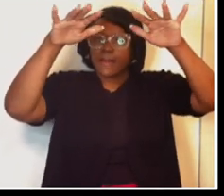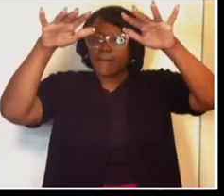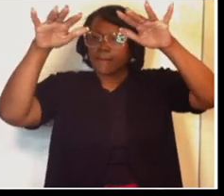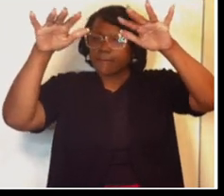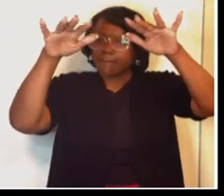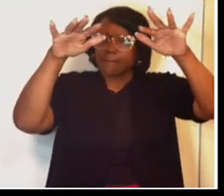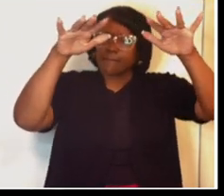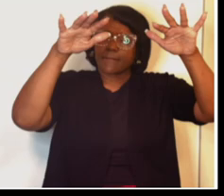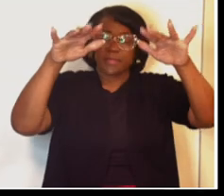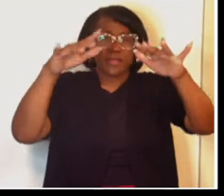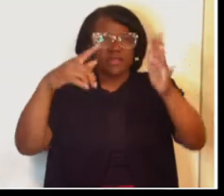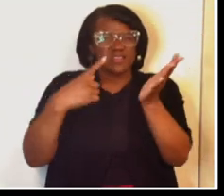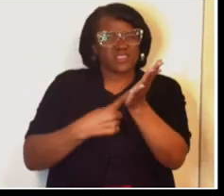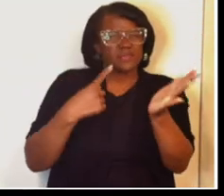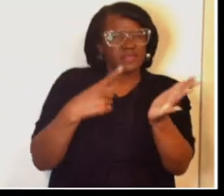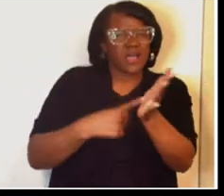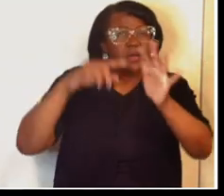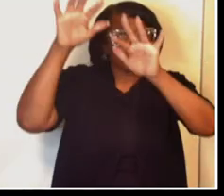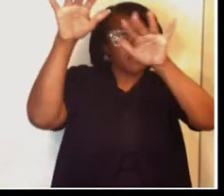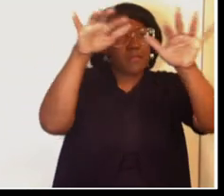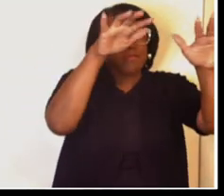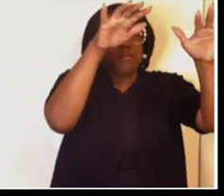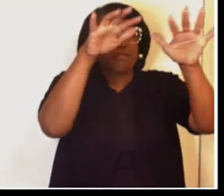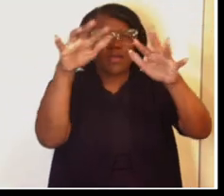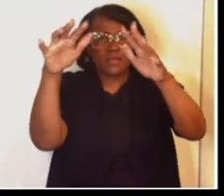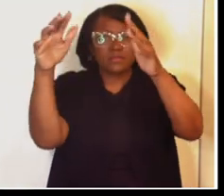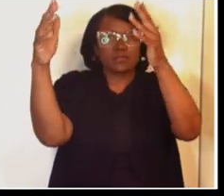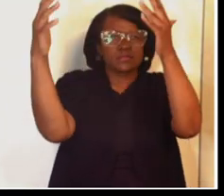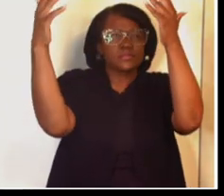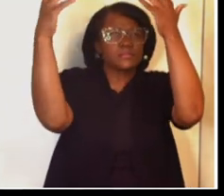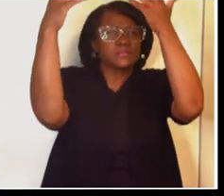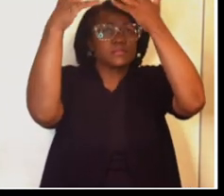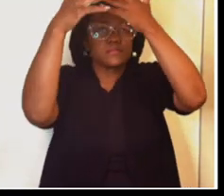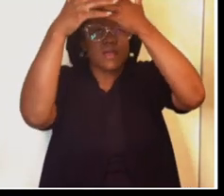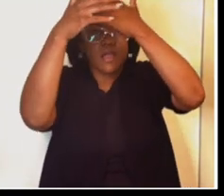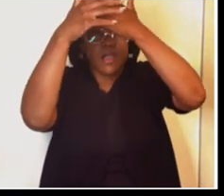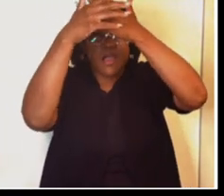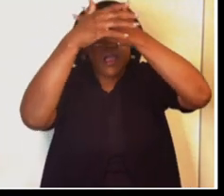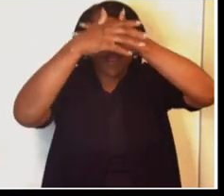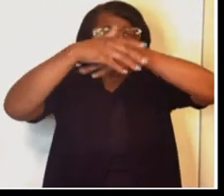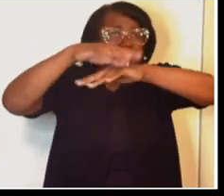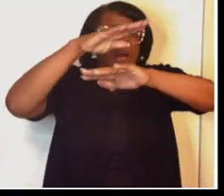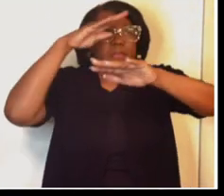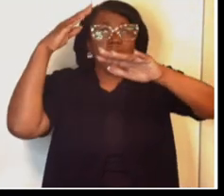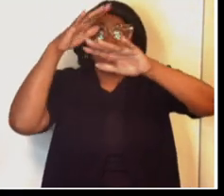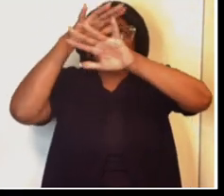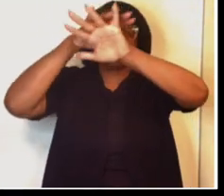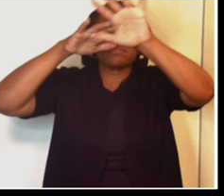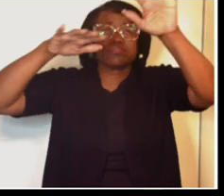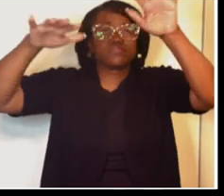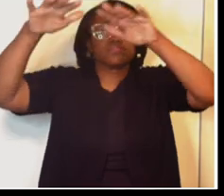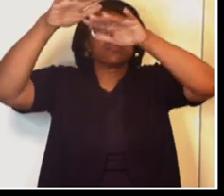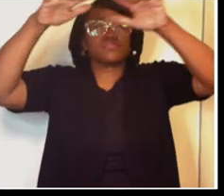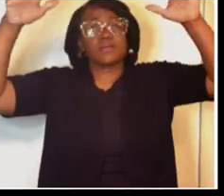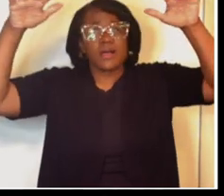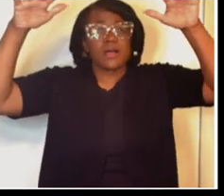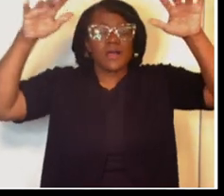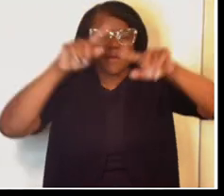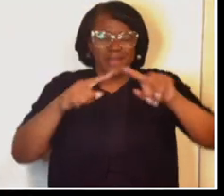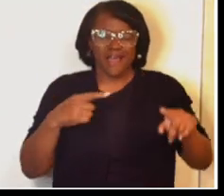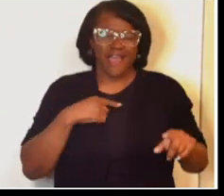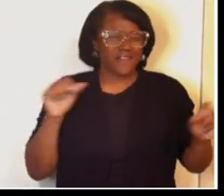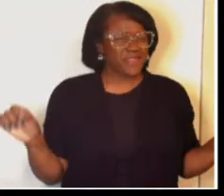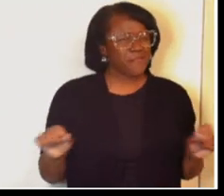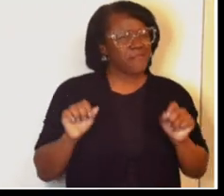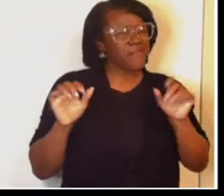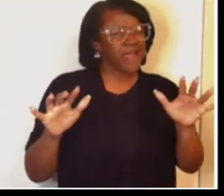Sometimes the mist overhangs my path, and blackened clouds about me cling, but oh, I have a magic way